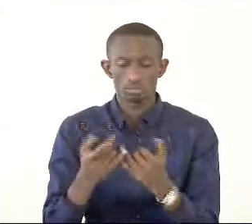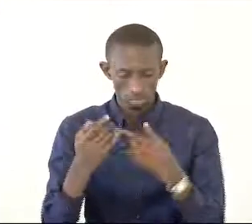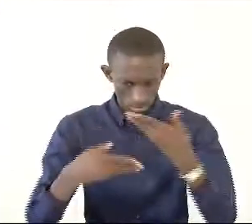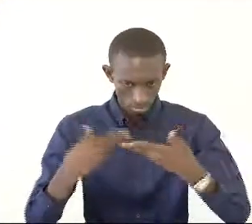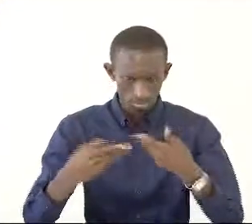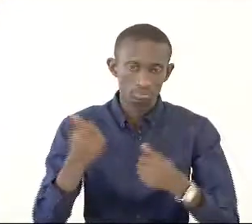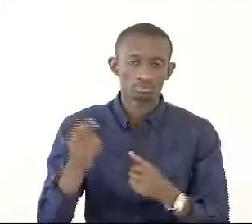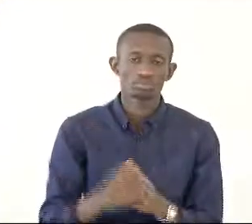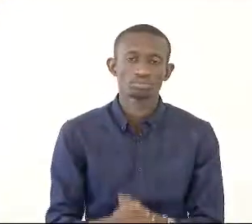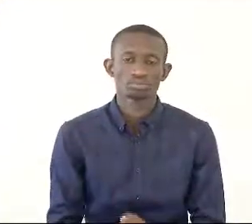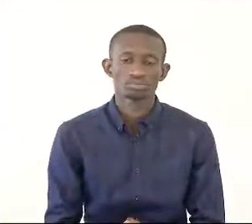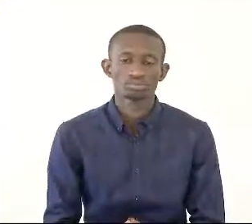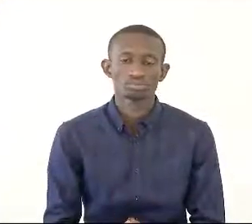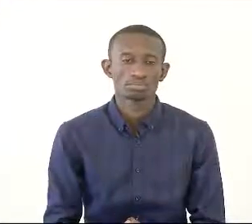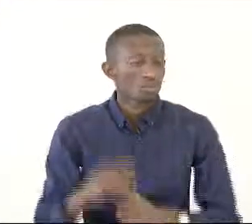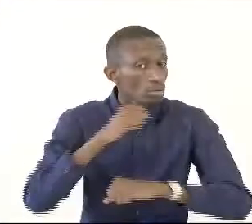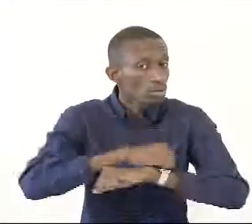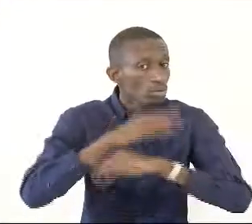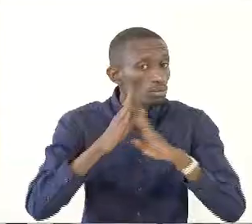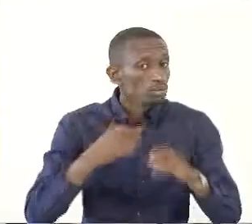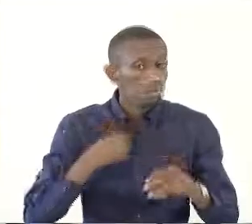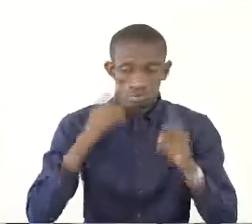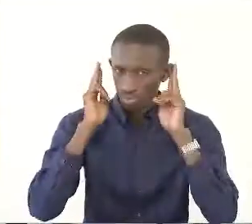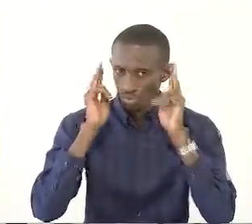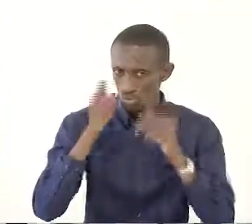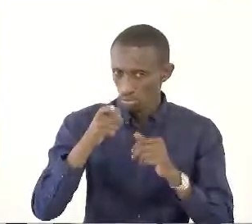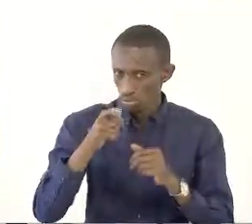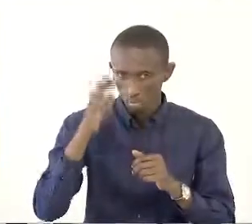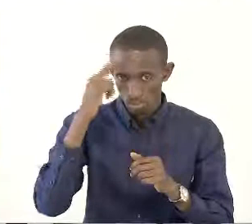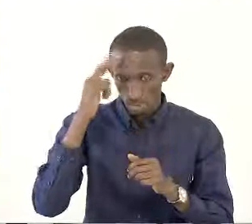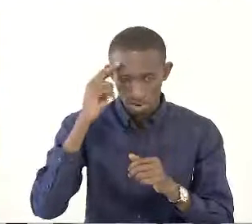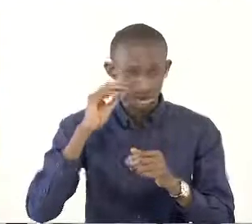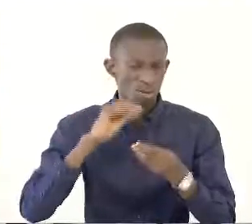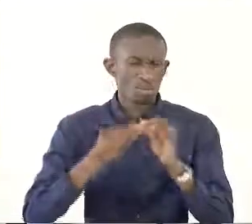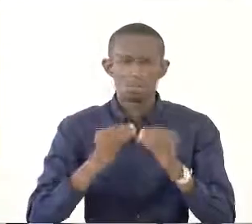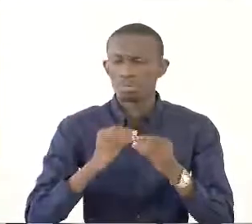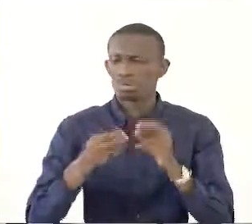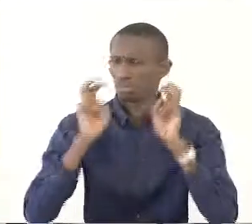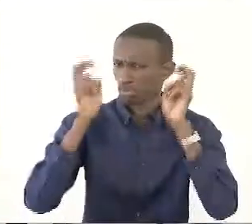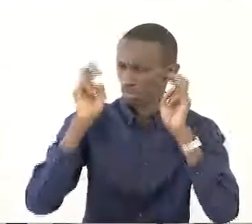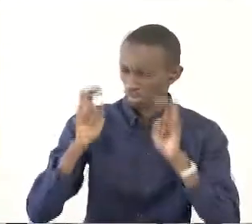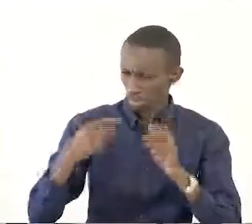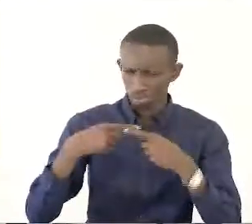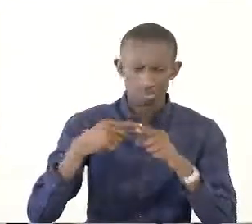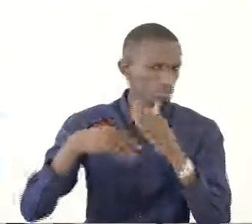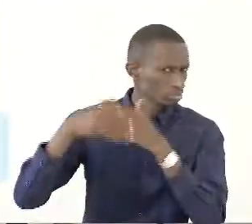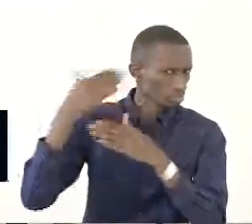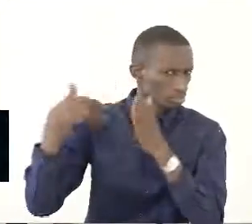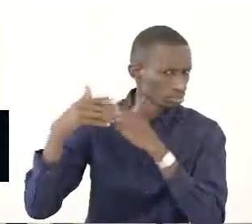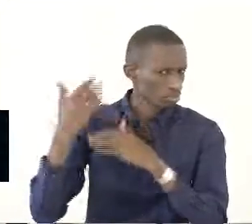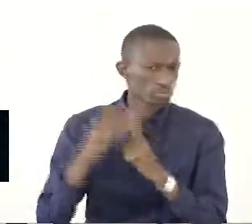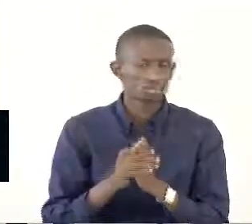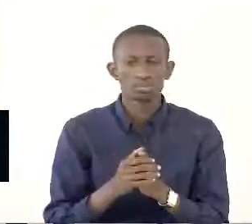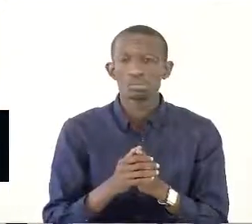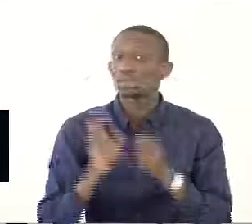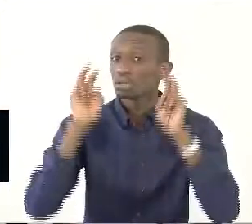Now students, I hope you remember the number of lessons that we have. The lesson title, as I'm